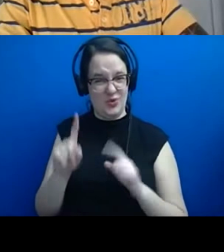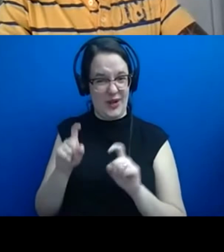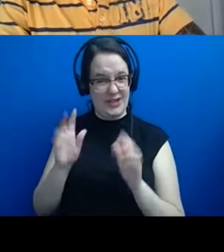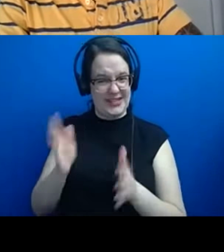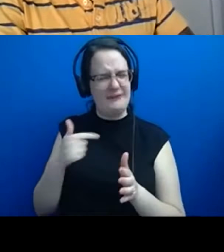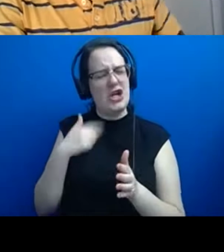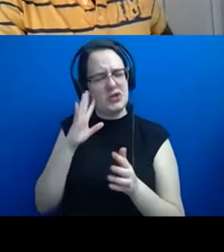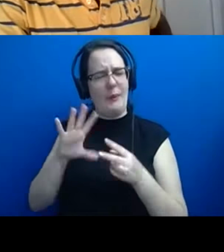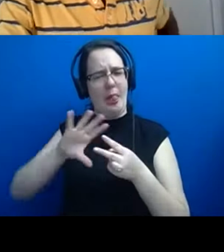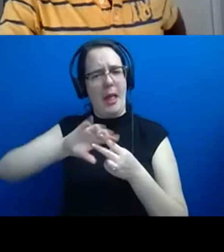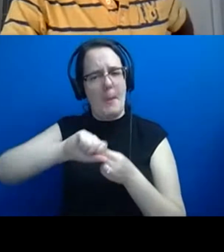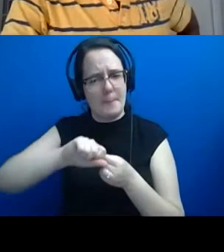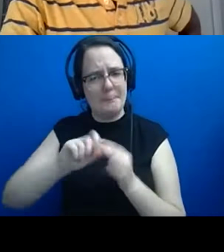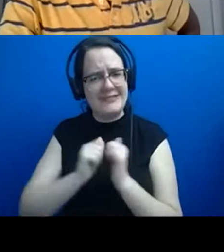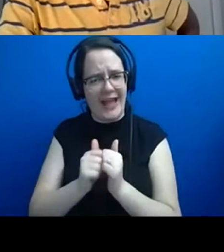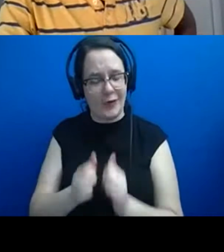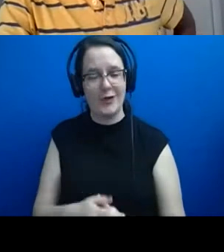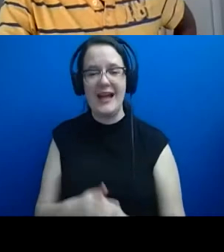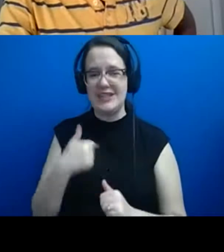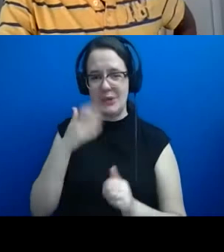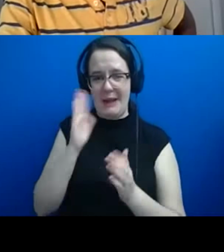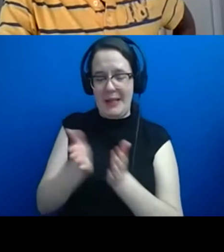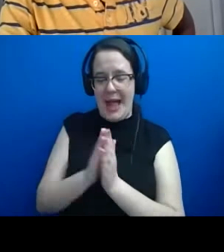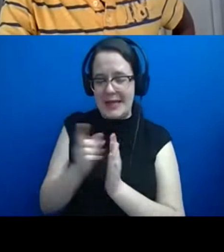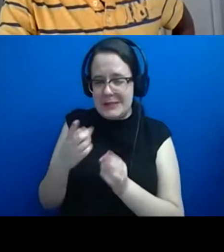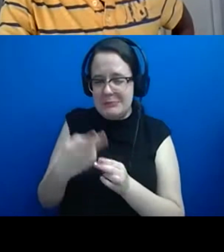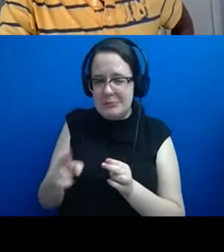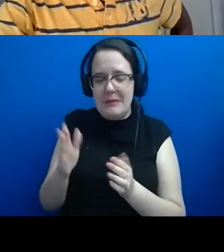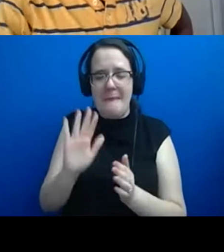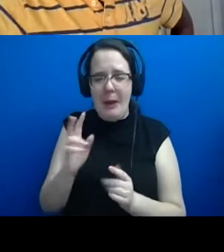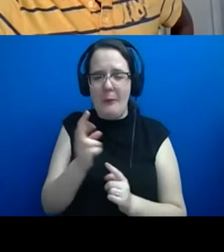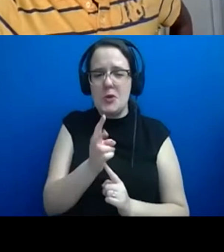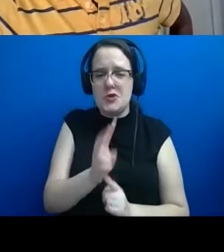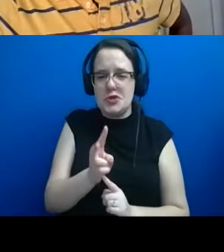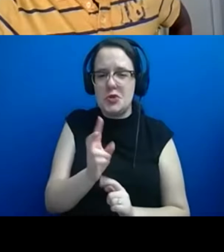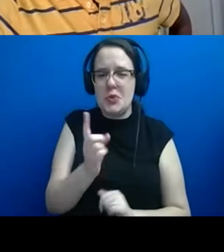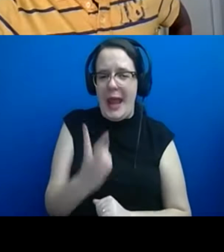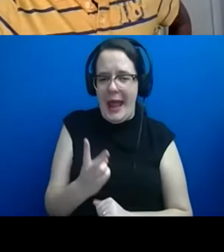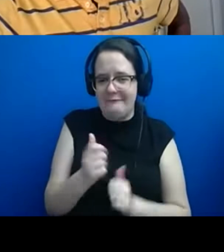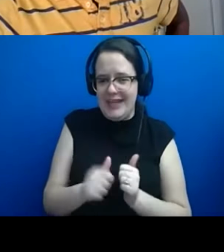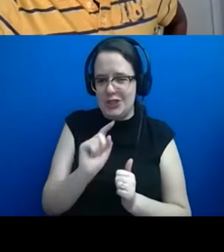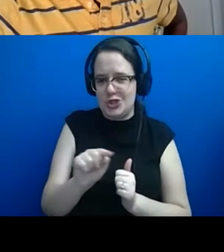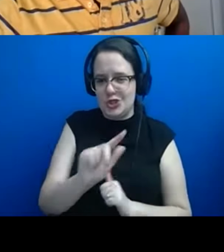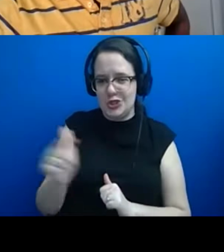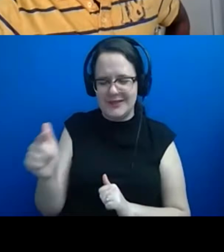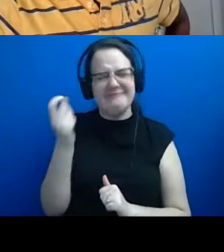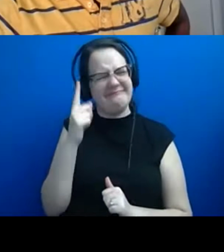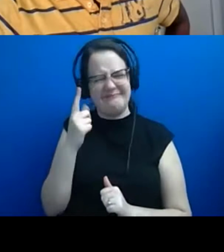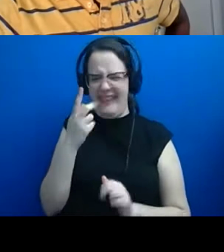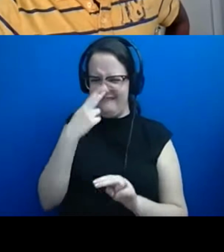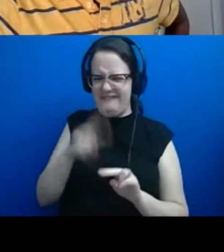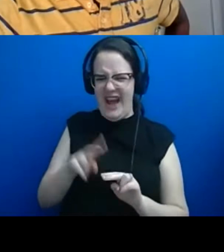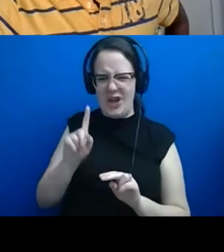be as articulate as possible in about 2.5 minutes each. And these are the fun questions, so you can do this.